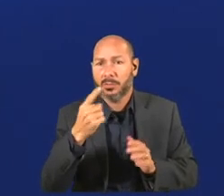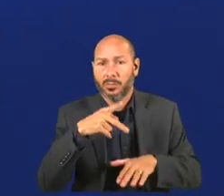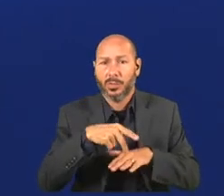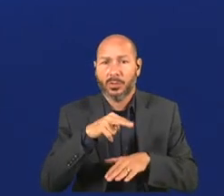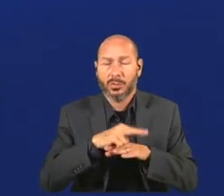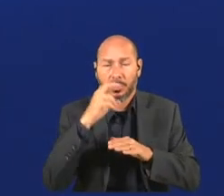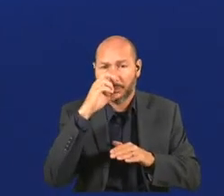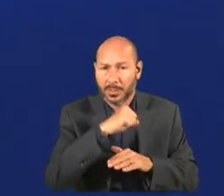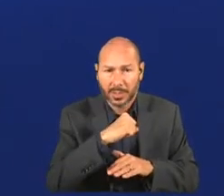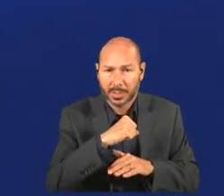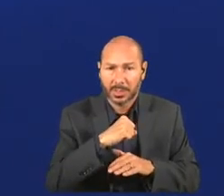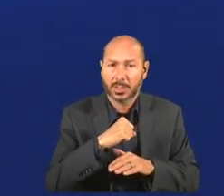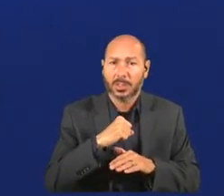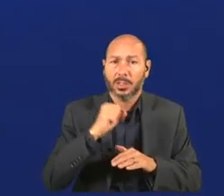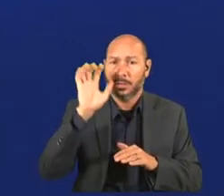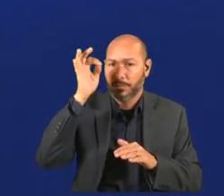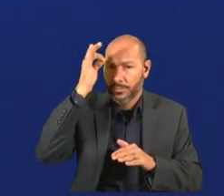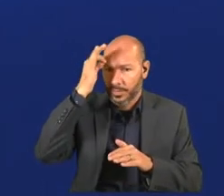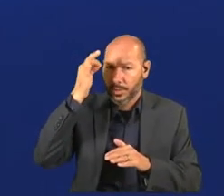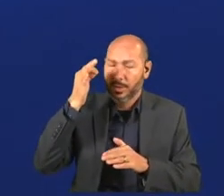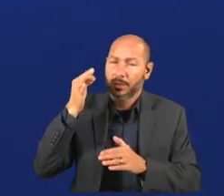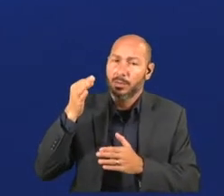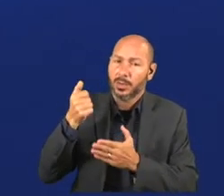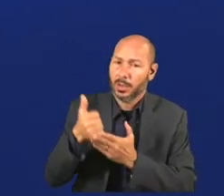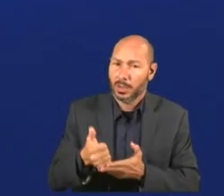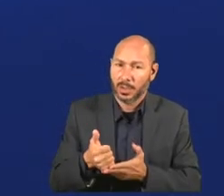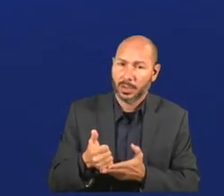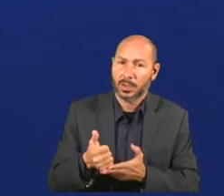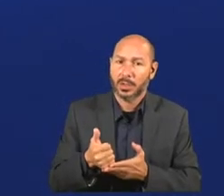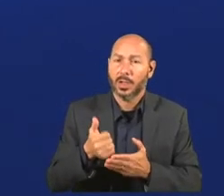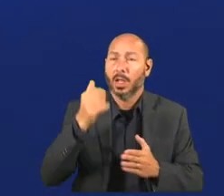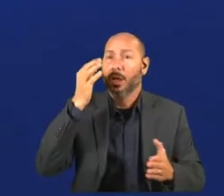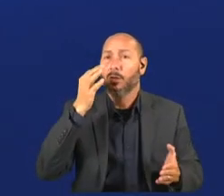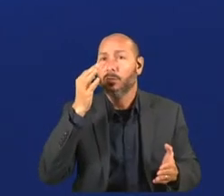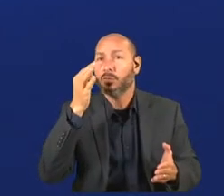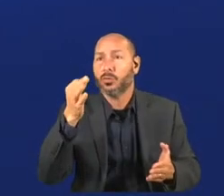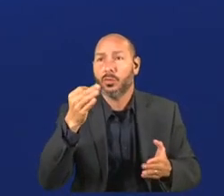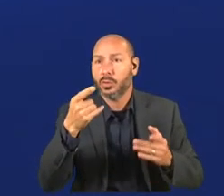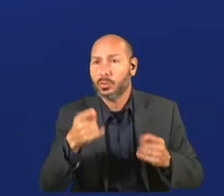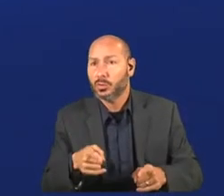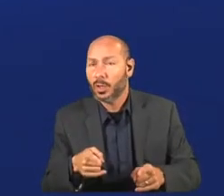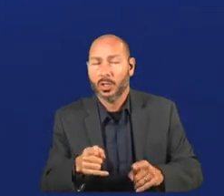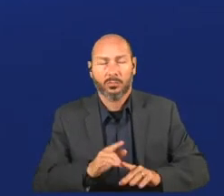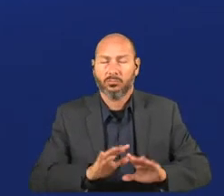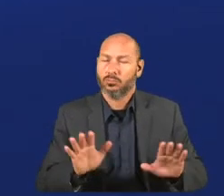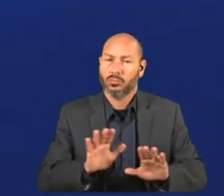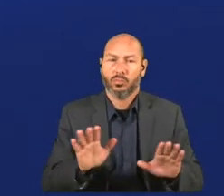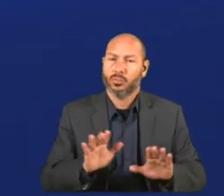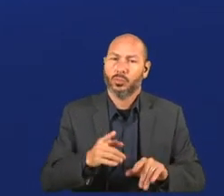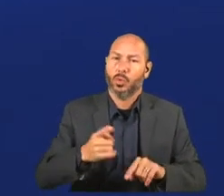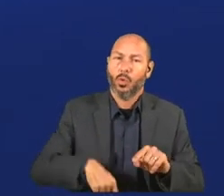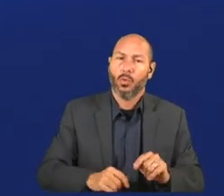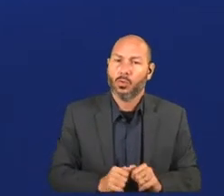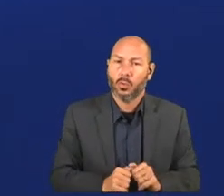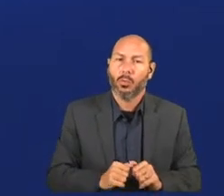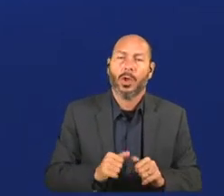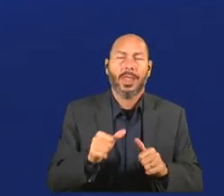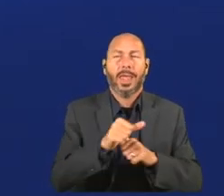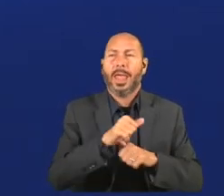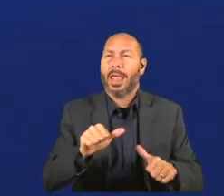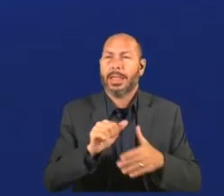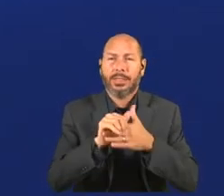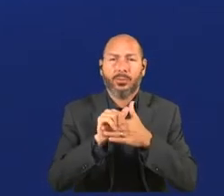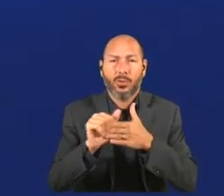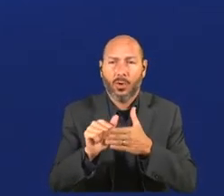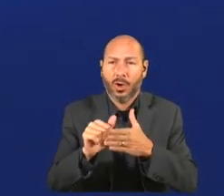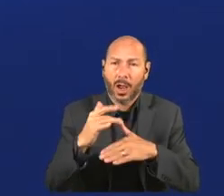federal healthcare funding opportunities for a number of reasons. That cannot happen in the future. We gotta avail ourselves of every dollar of federal funds is available.